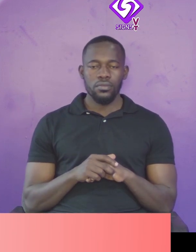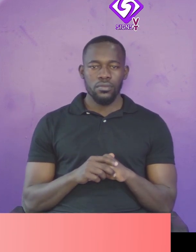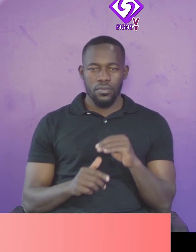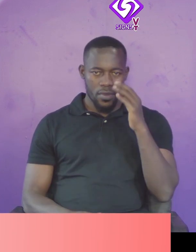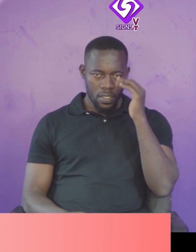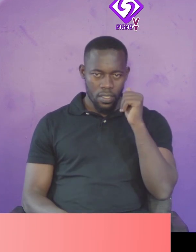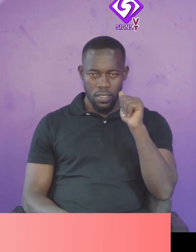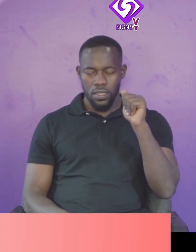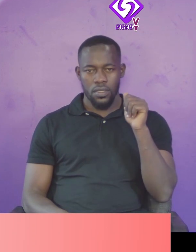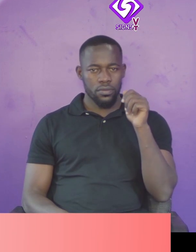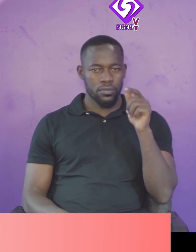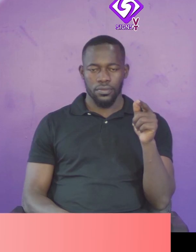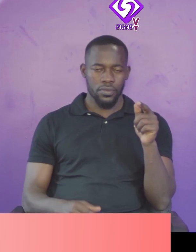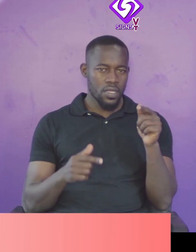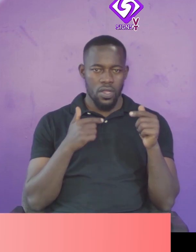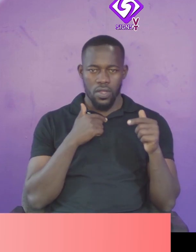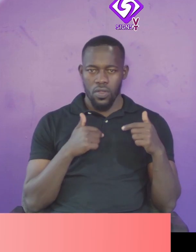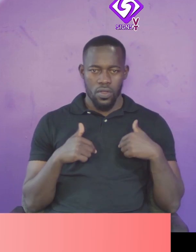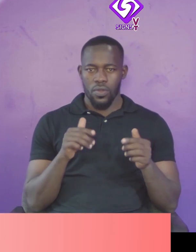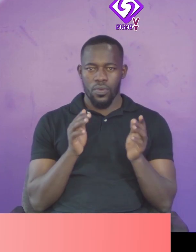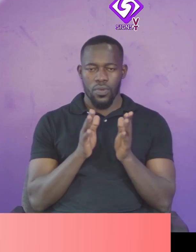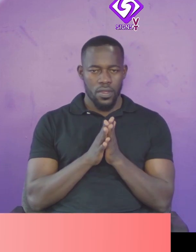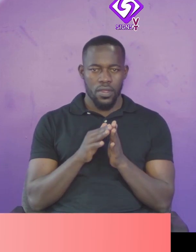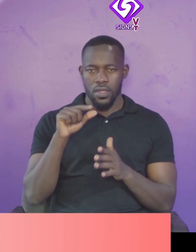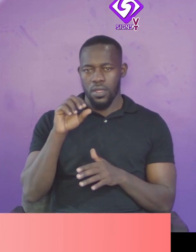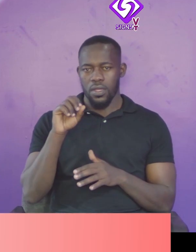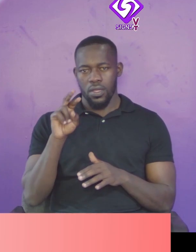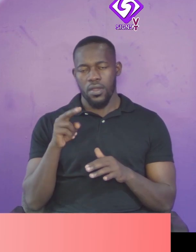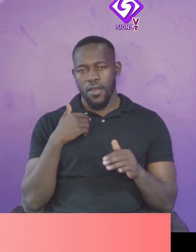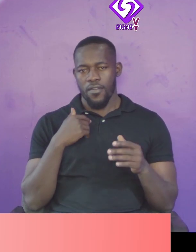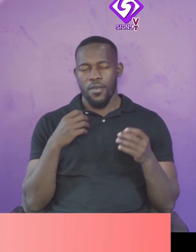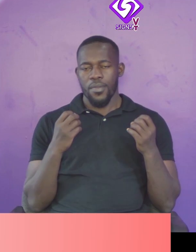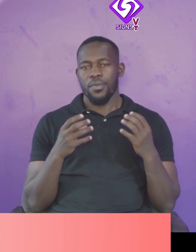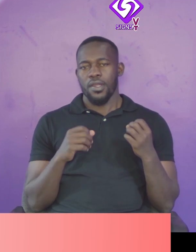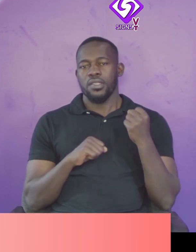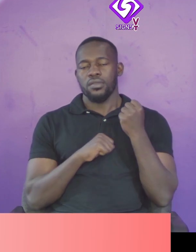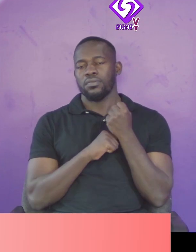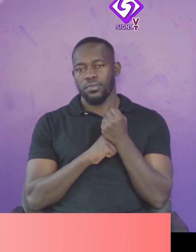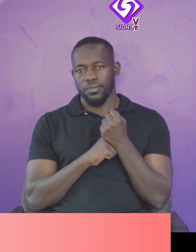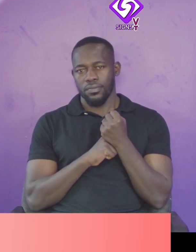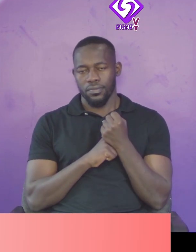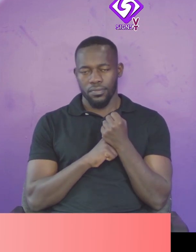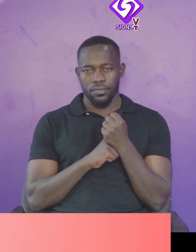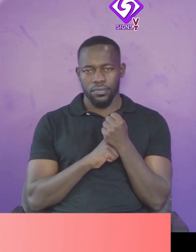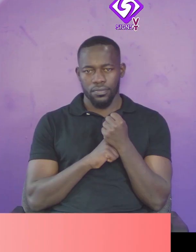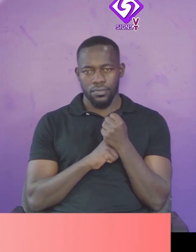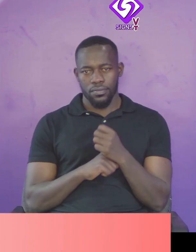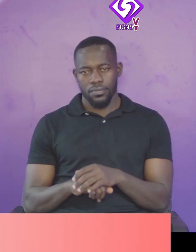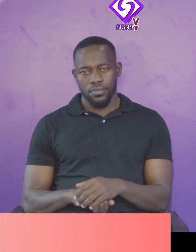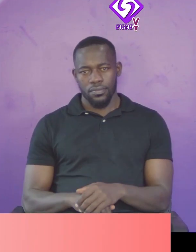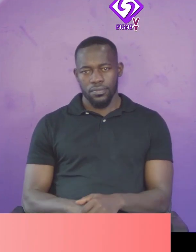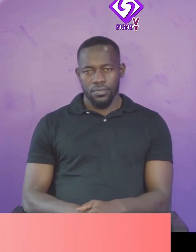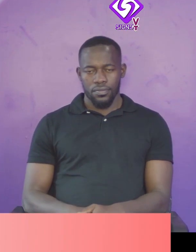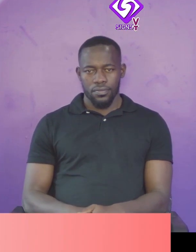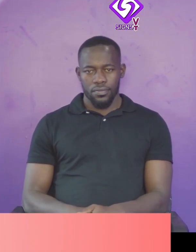and Gor, these are teams with big fan base. Yeah, and for sure, sometimes it had been held